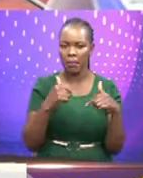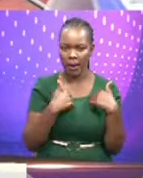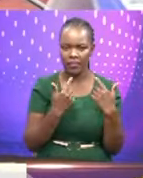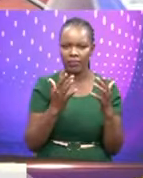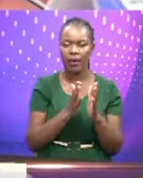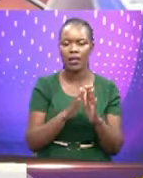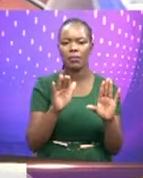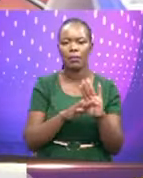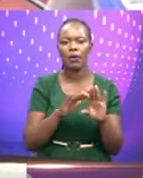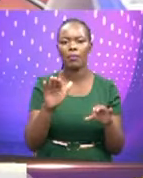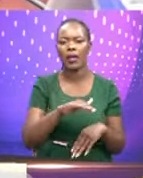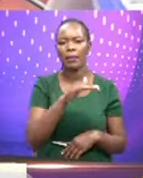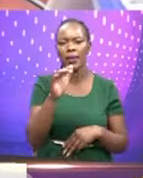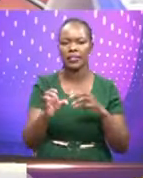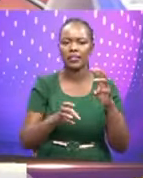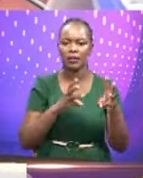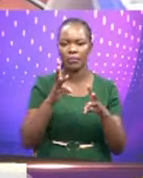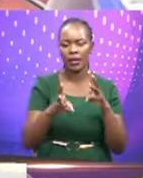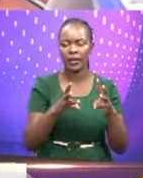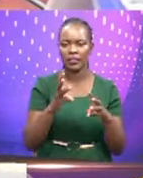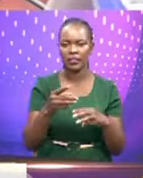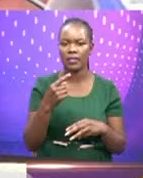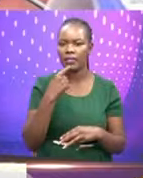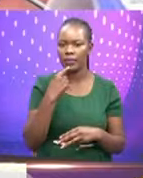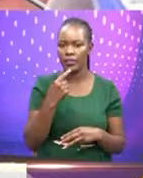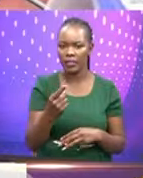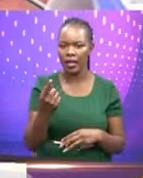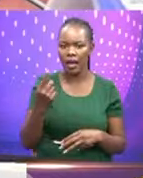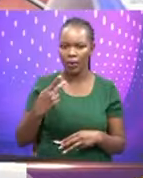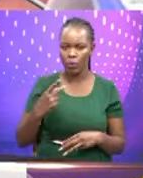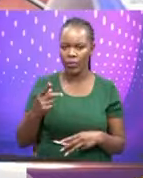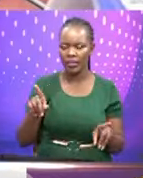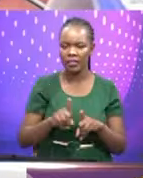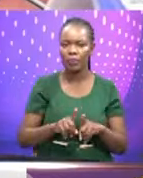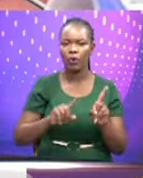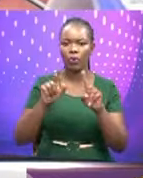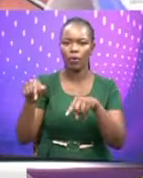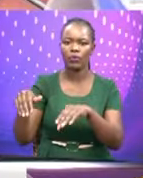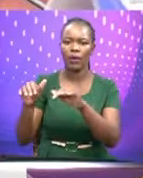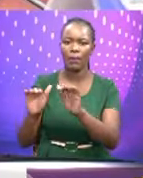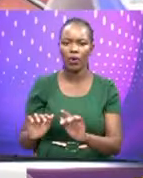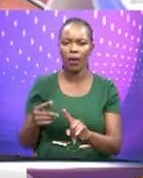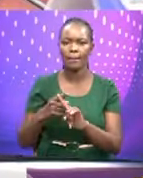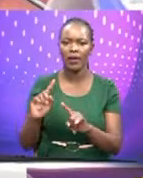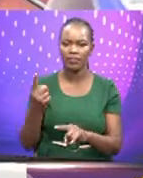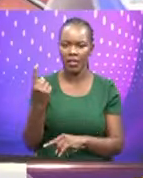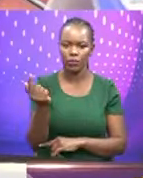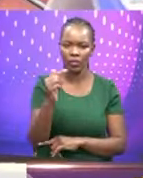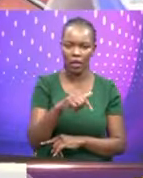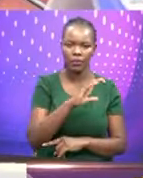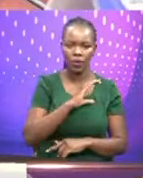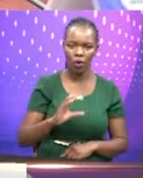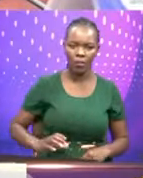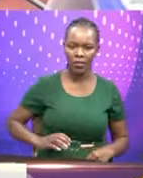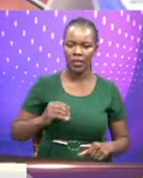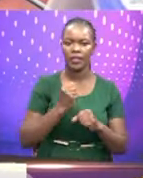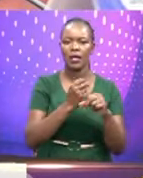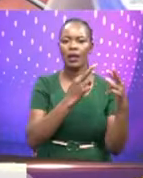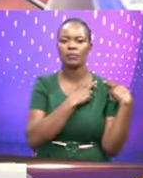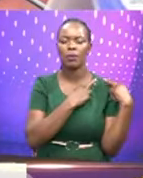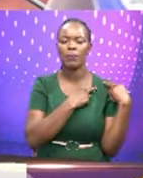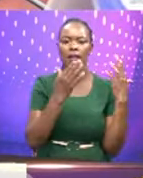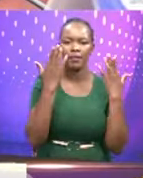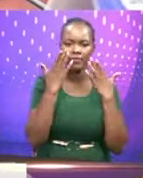Member of Parliament for Embakasi East that we were going for that same barrio. But we came to the committee first, executed our business